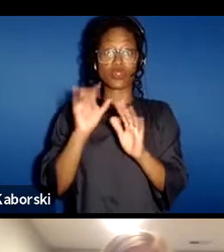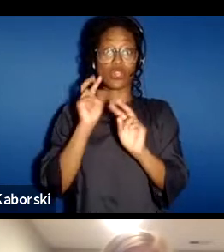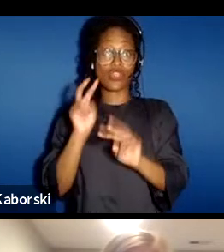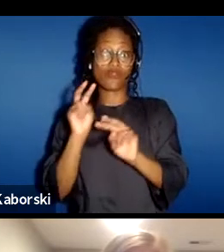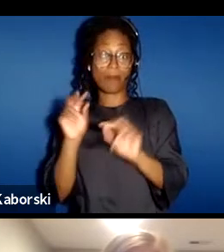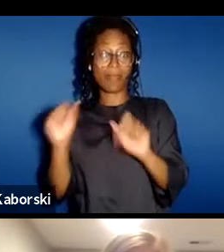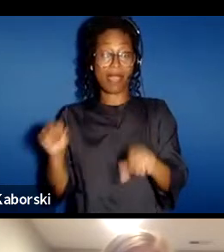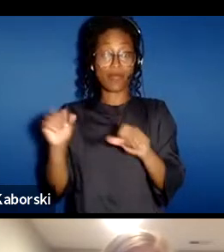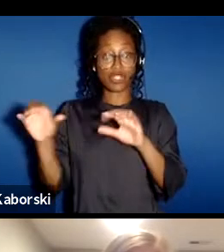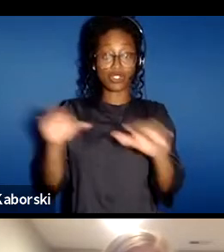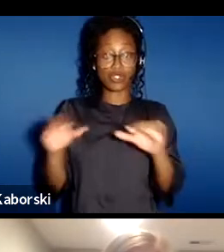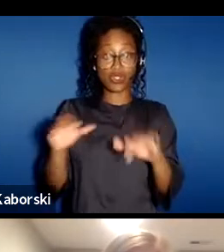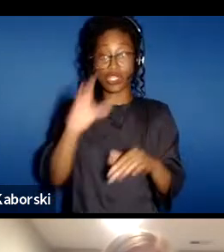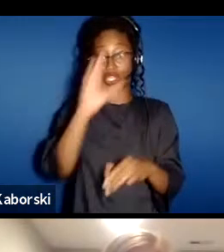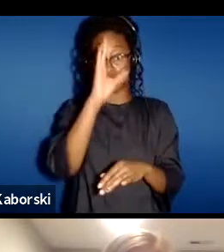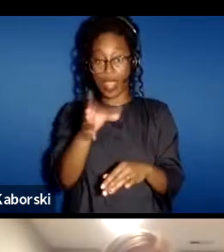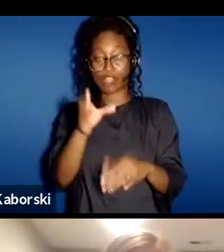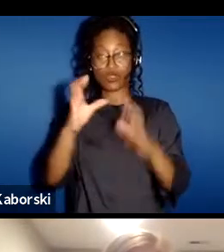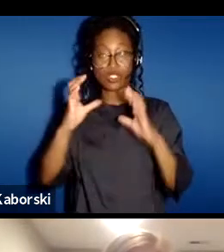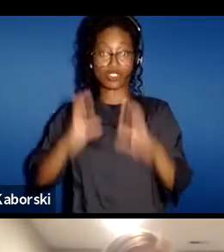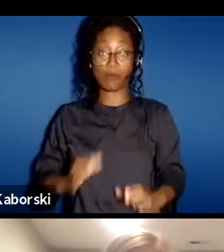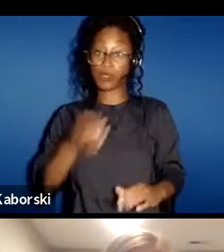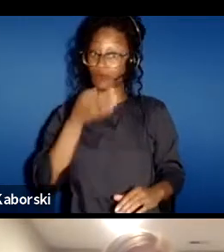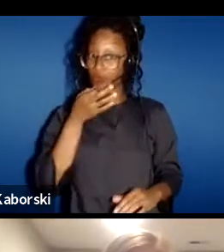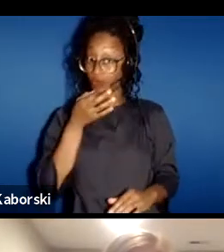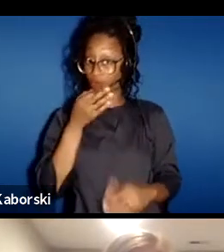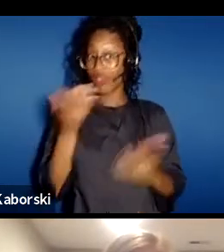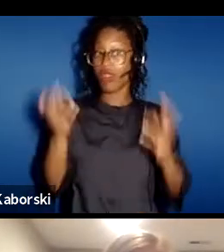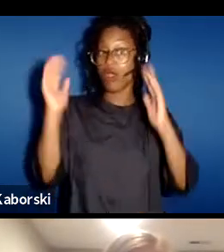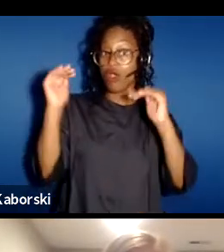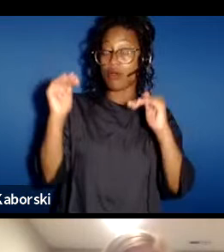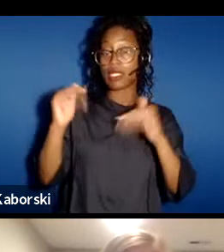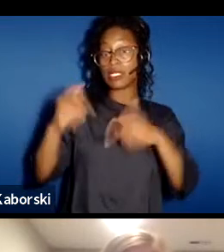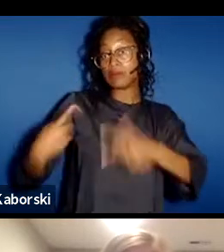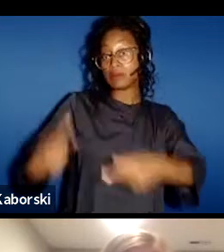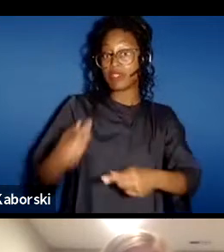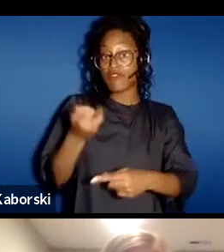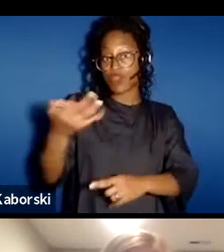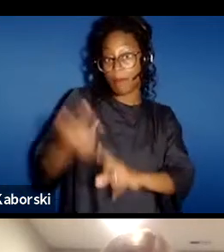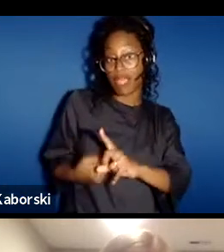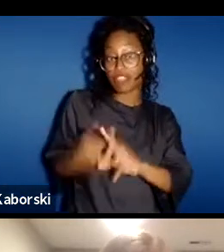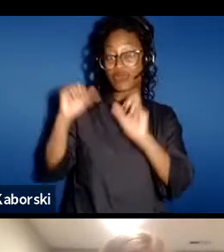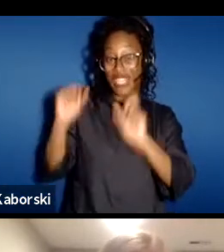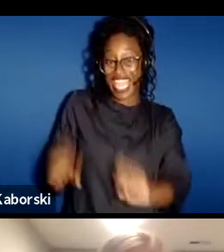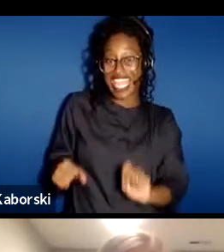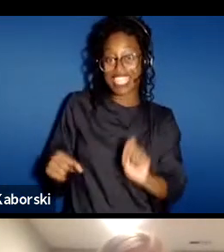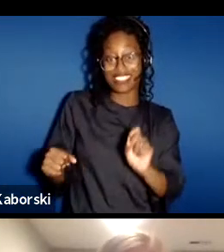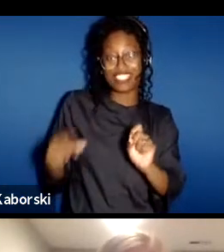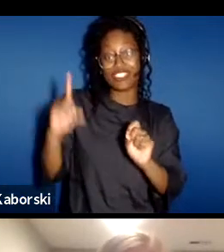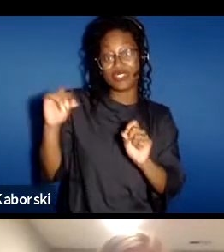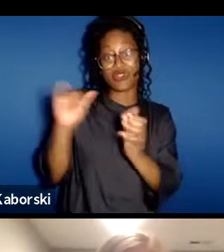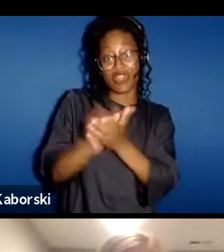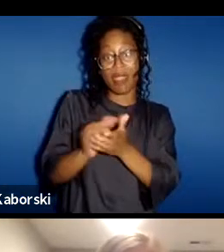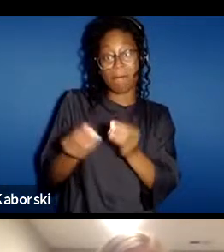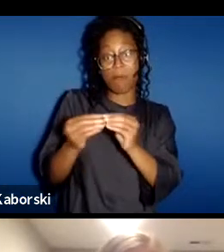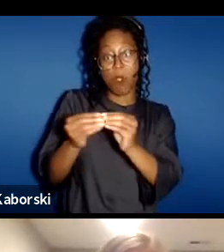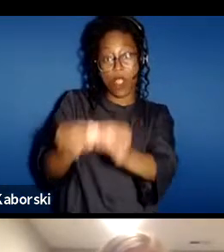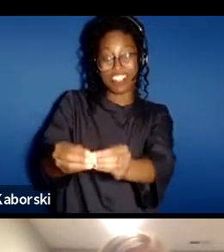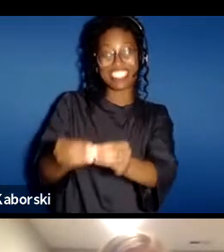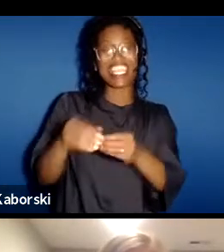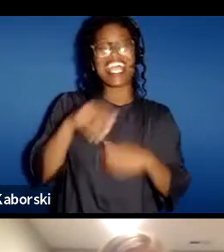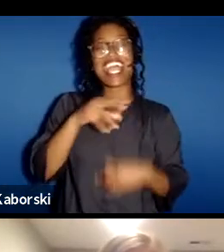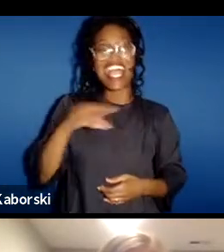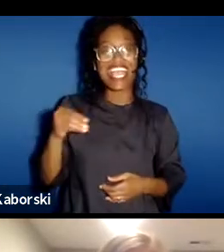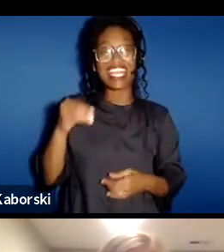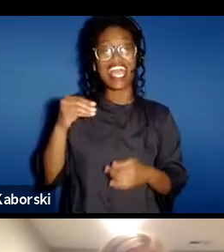able to do the direct to consumer, which is upcoming. Hopefully within the next couple of months, we'll be able to do that as well. But I